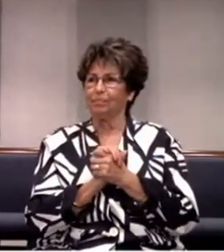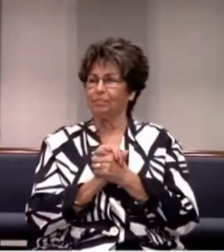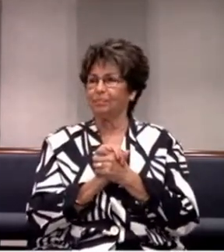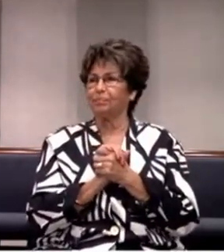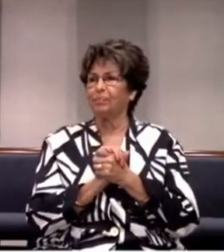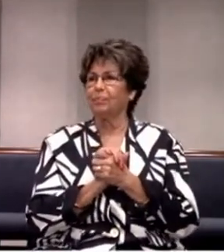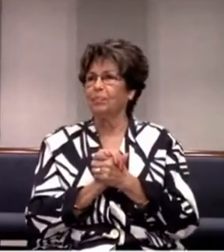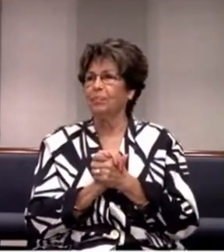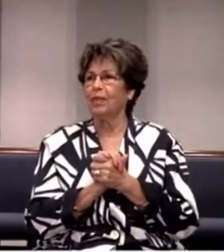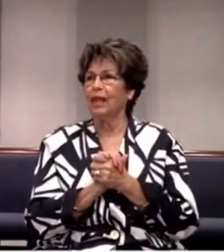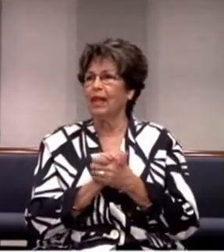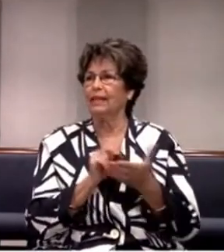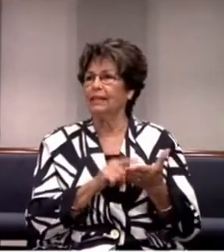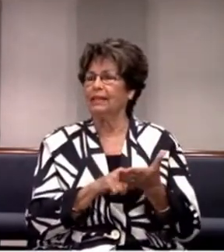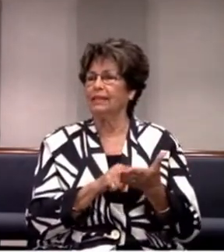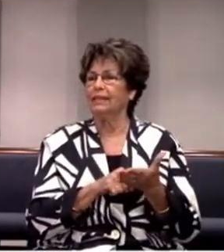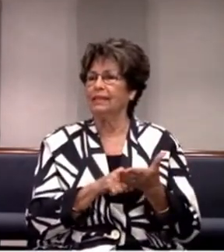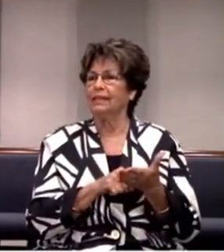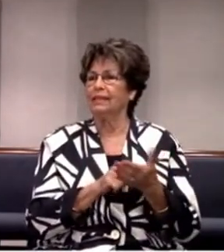here.